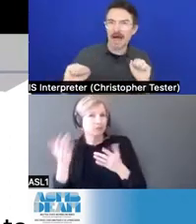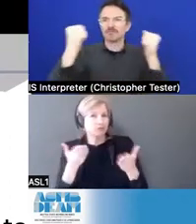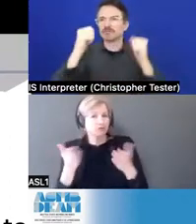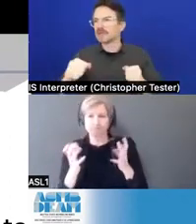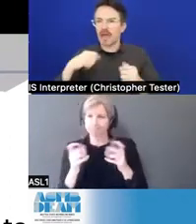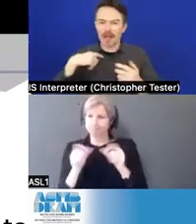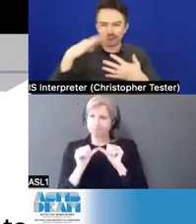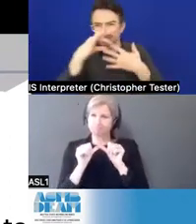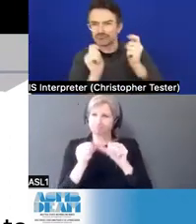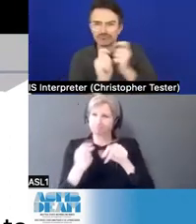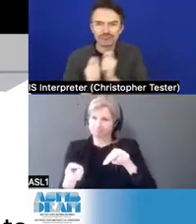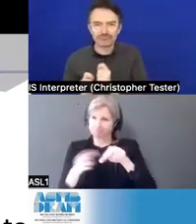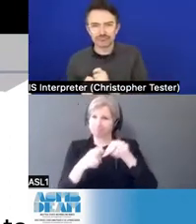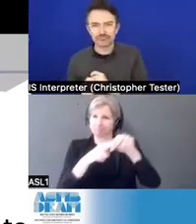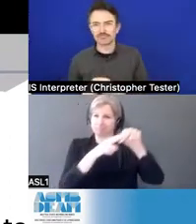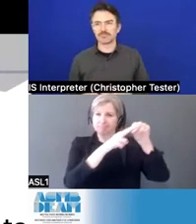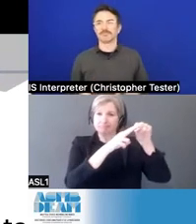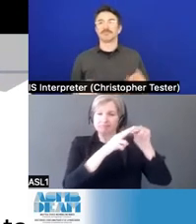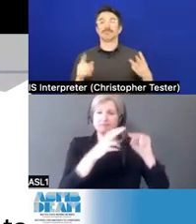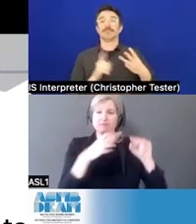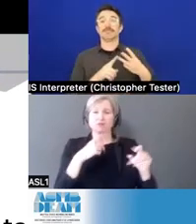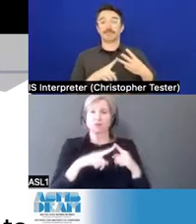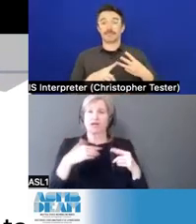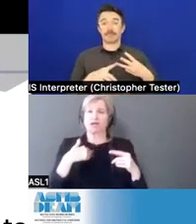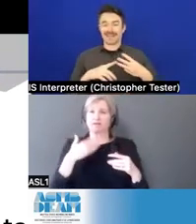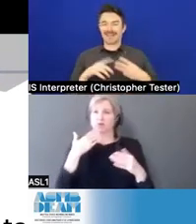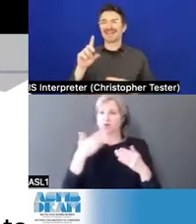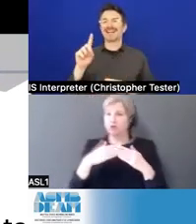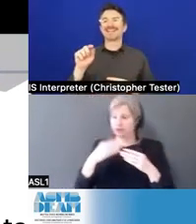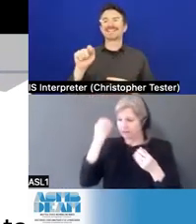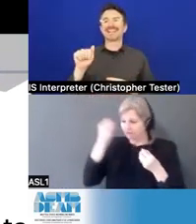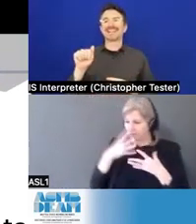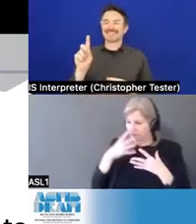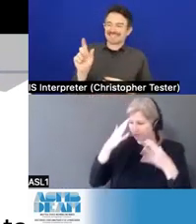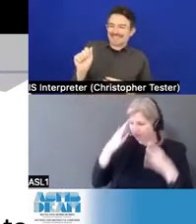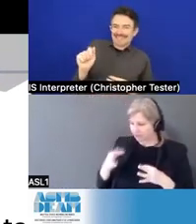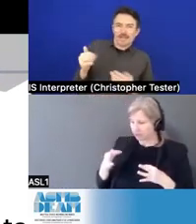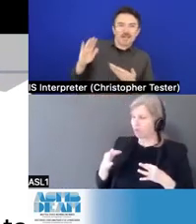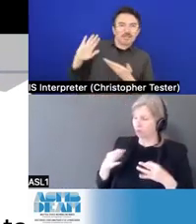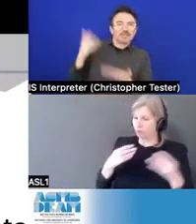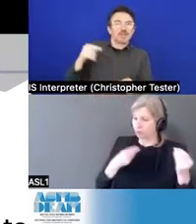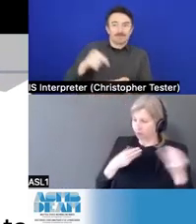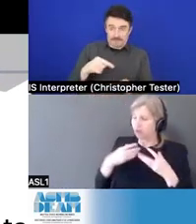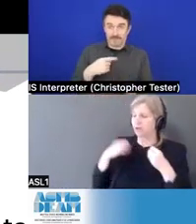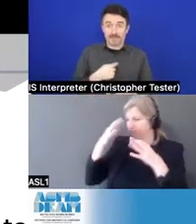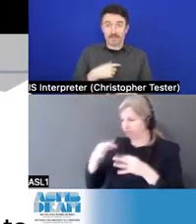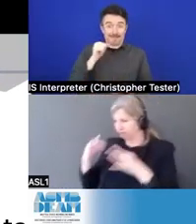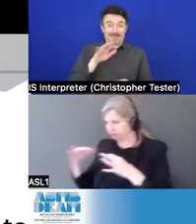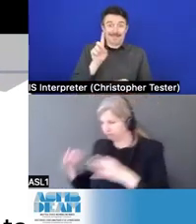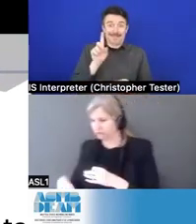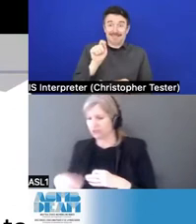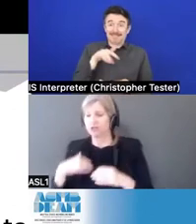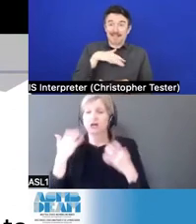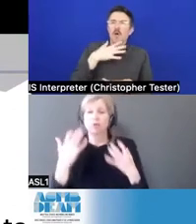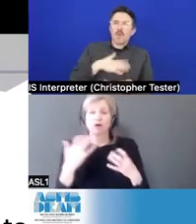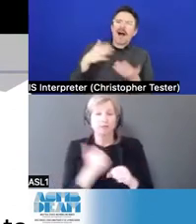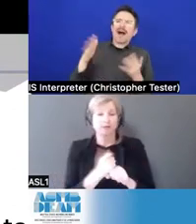so that we can inform decision-making. And finally, we would like to do all of these by